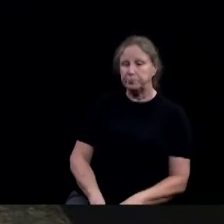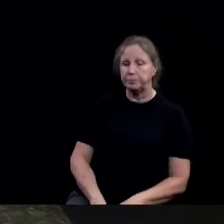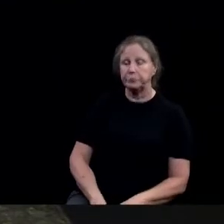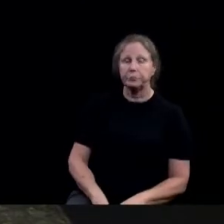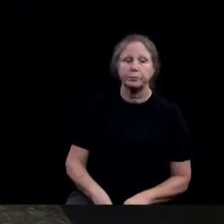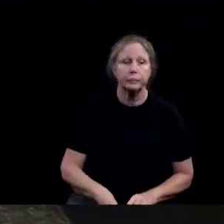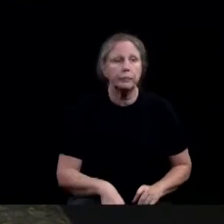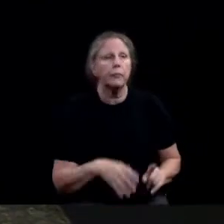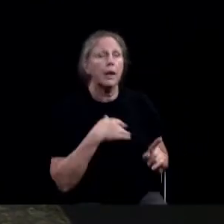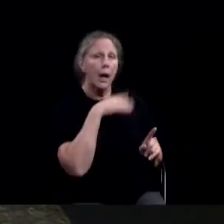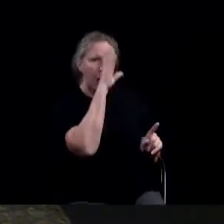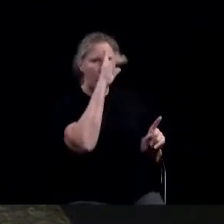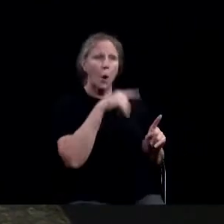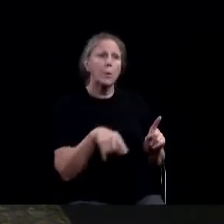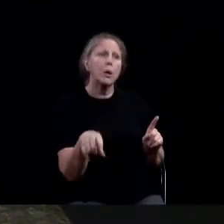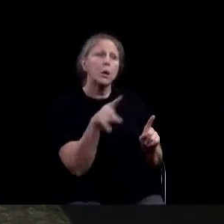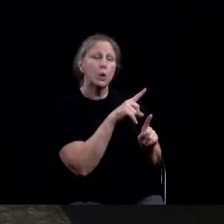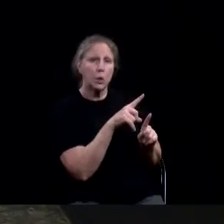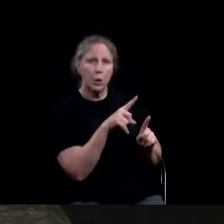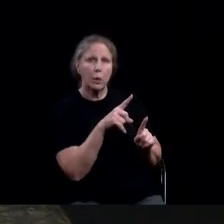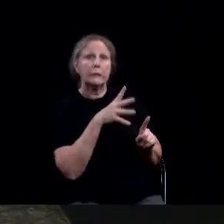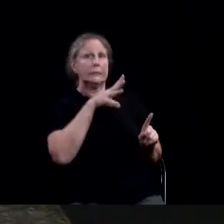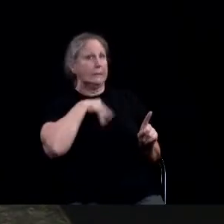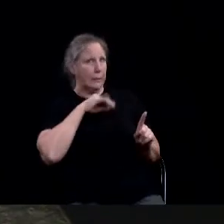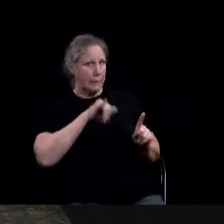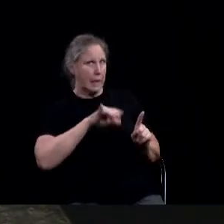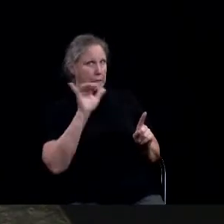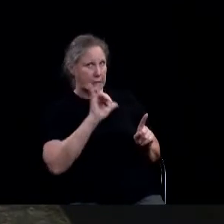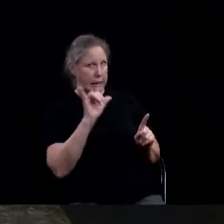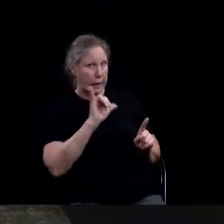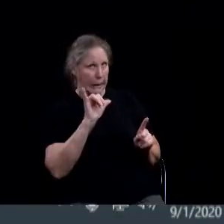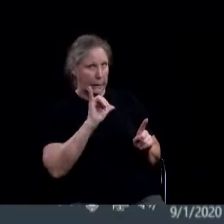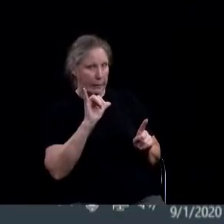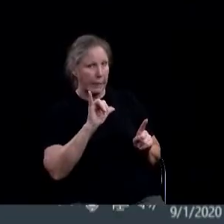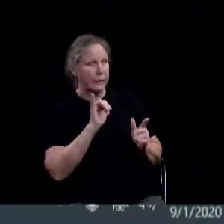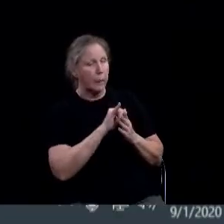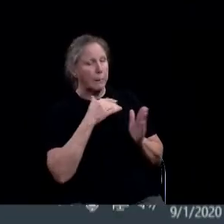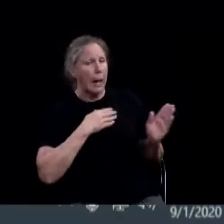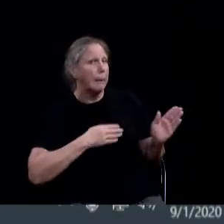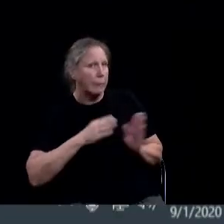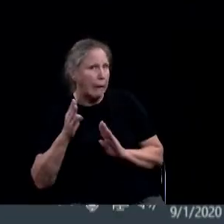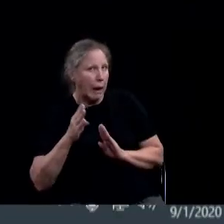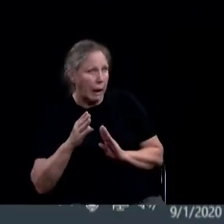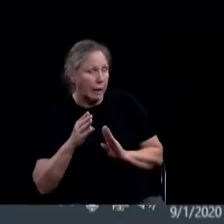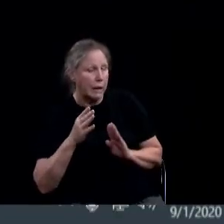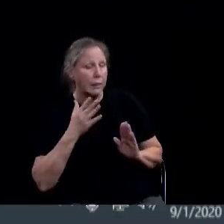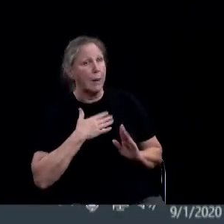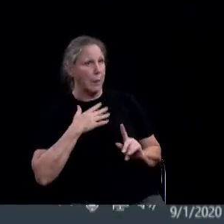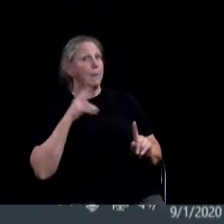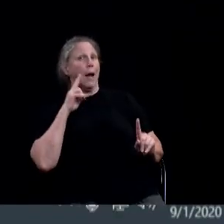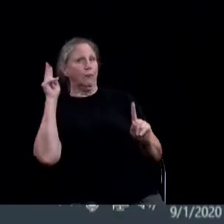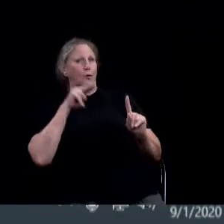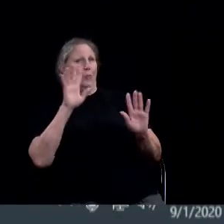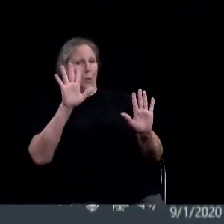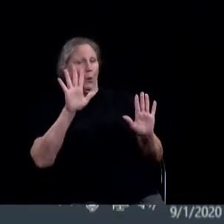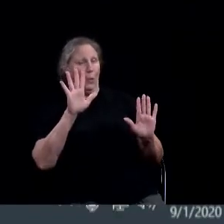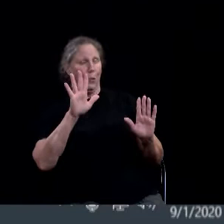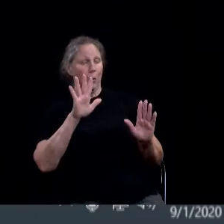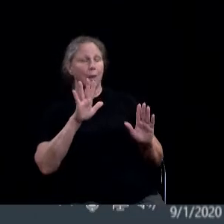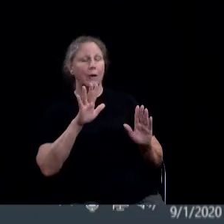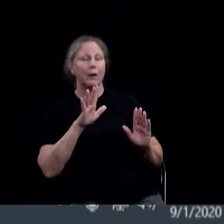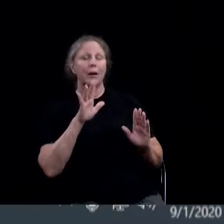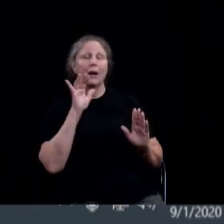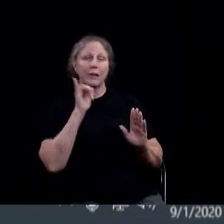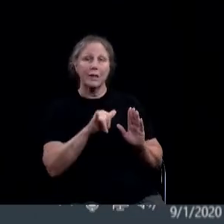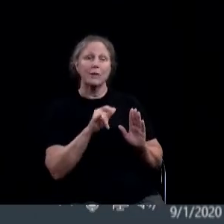because I know that was the intention, or at least that's from where I was coming from. This is a very living thing, and if it doesn't change, then